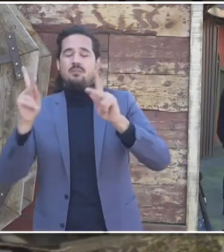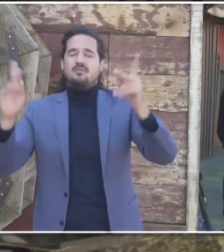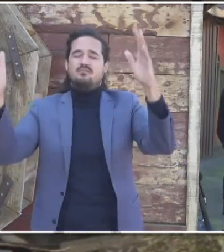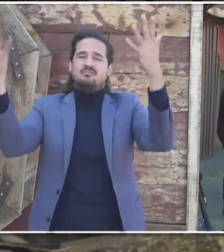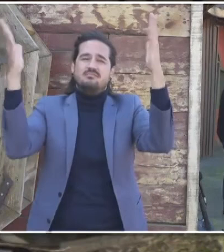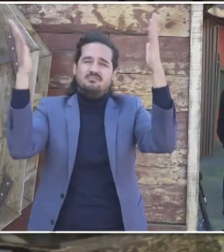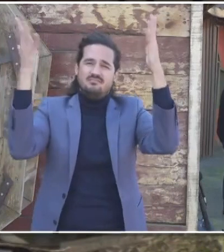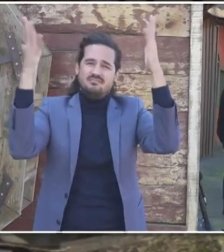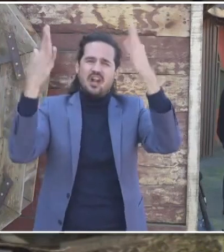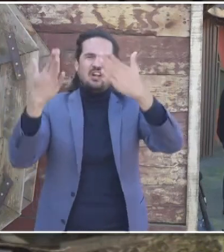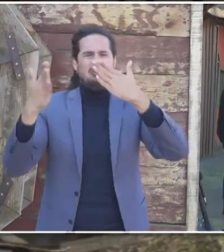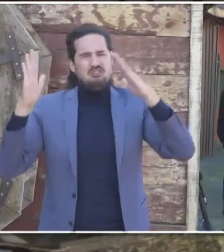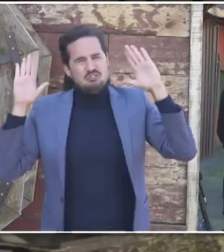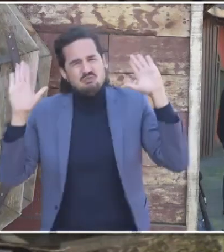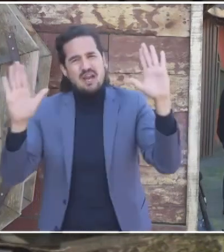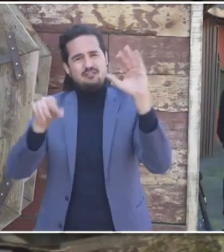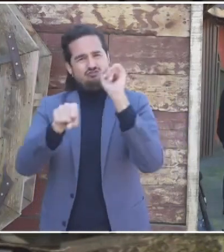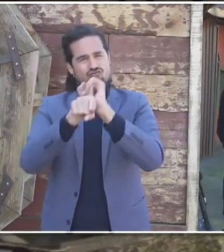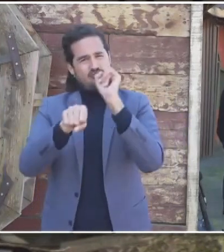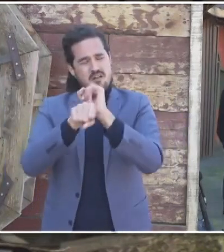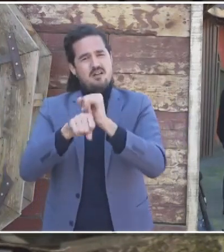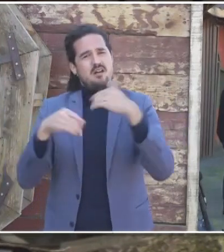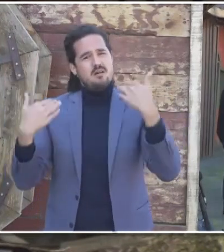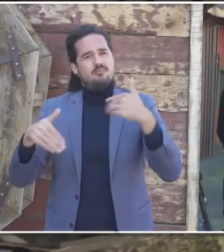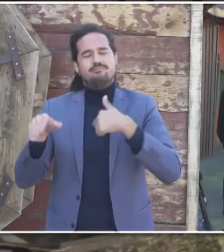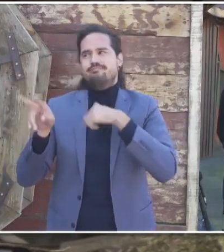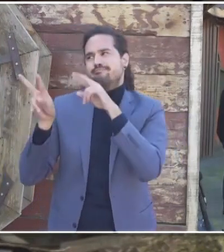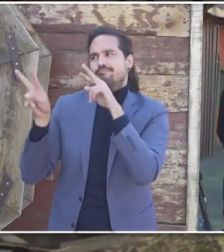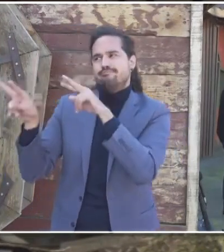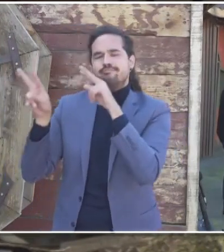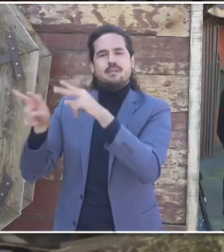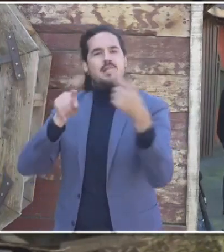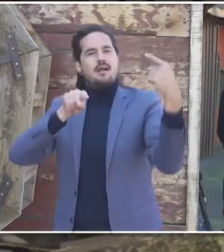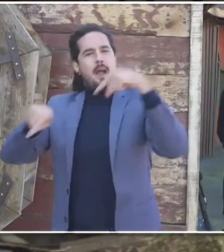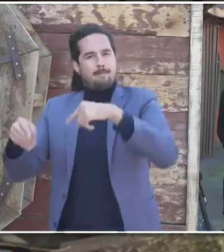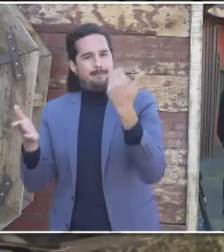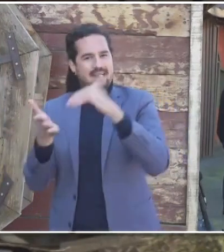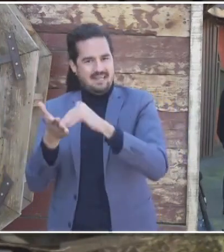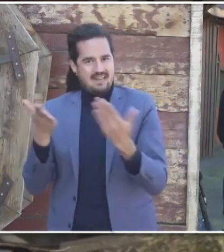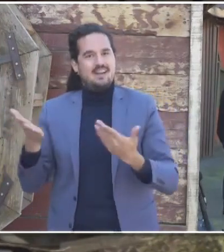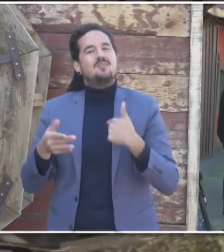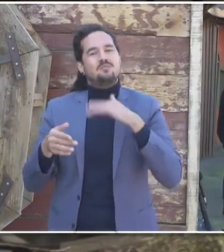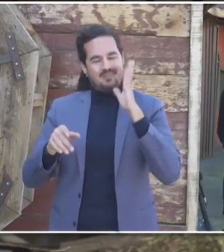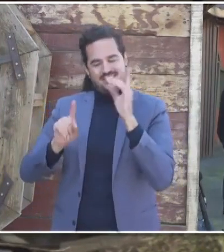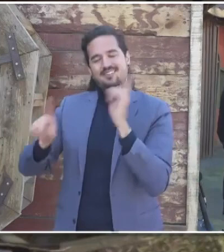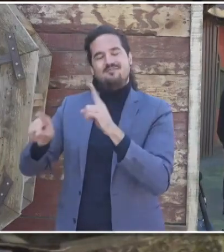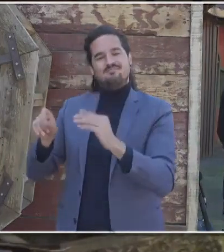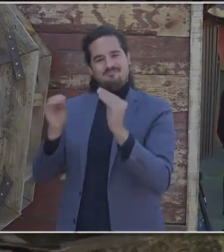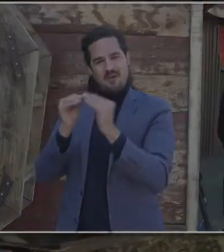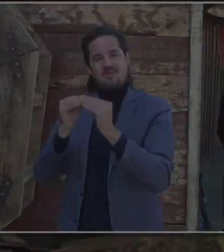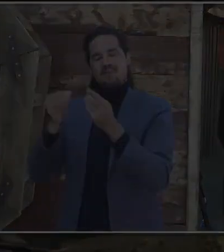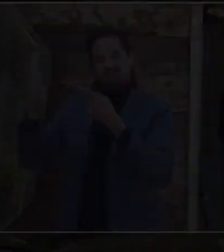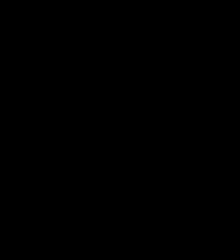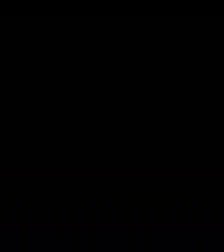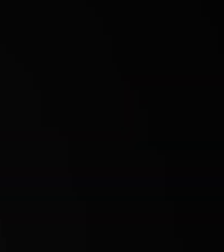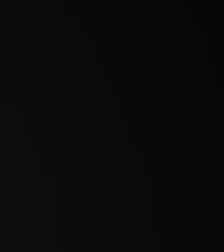being back, and I can assure you we will be back often over the course of the next few weeks and months. Thank you very, very much.